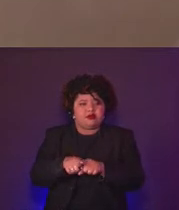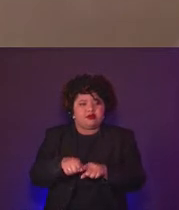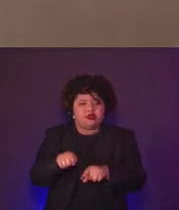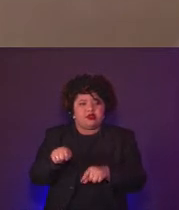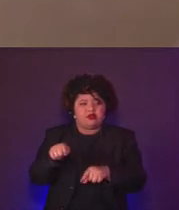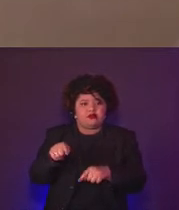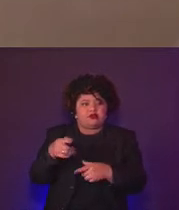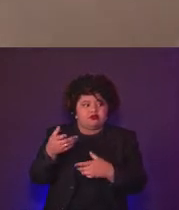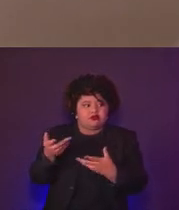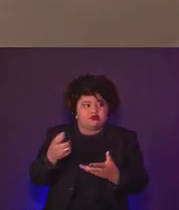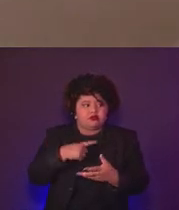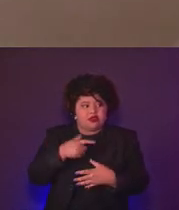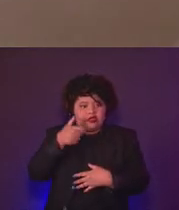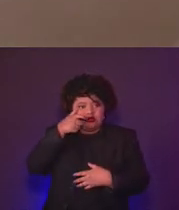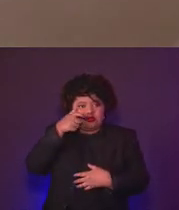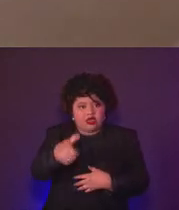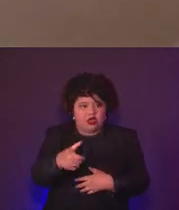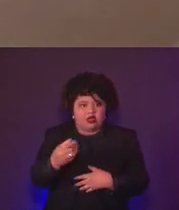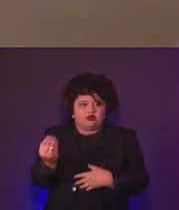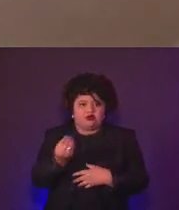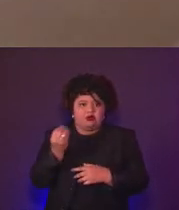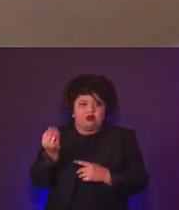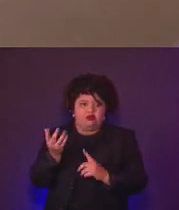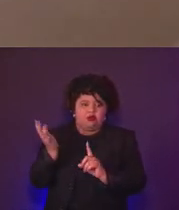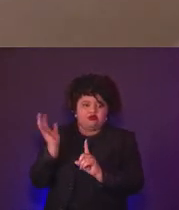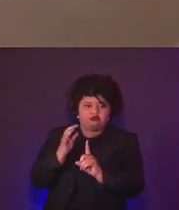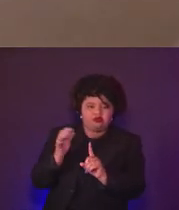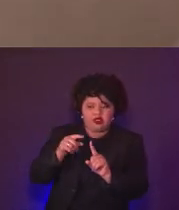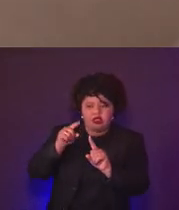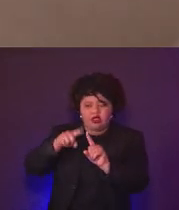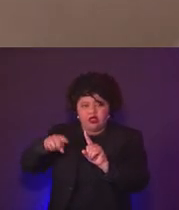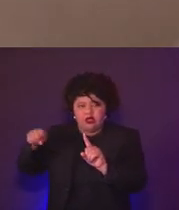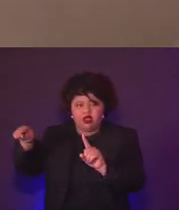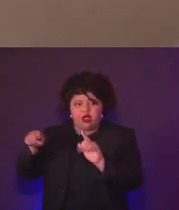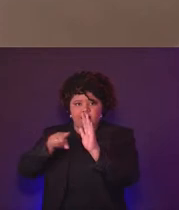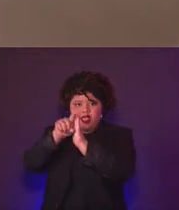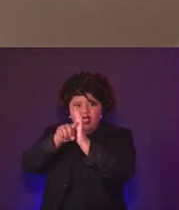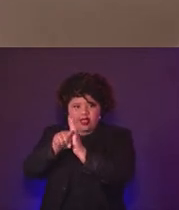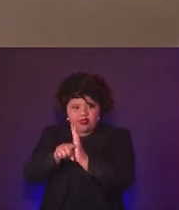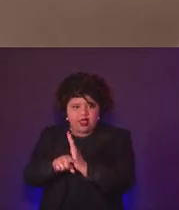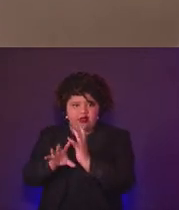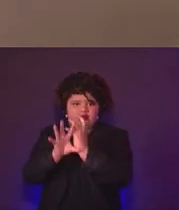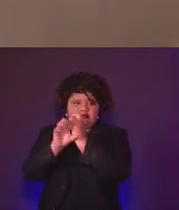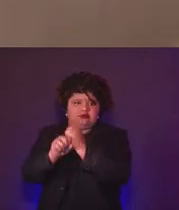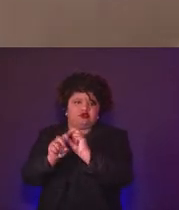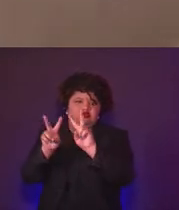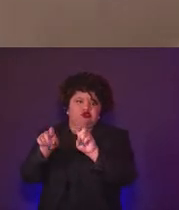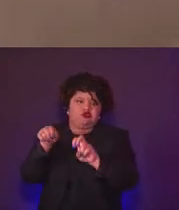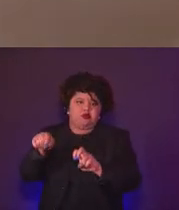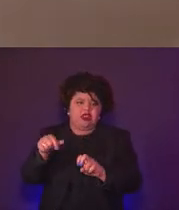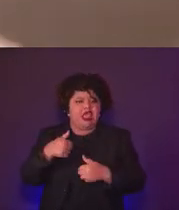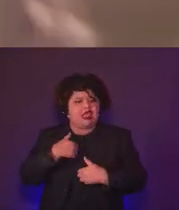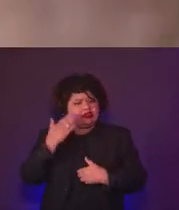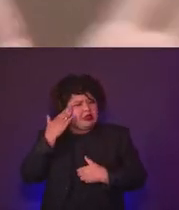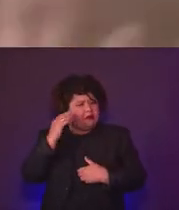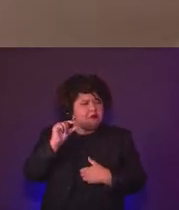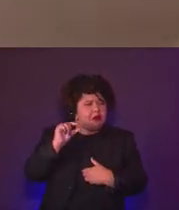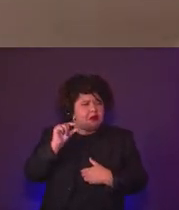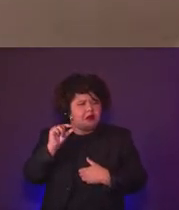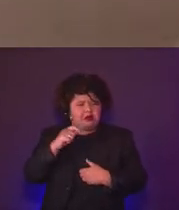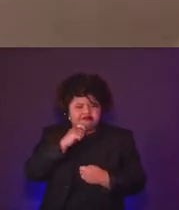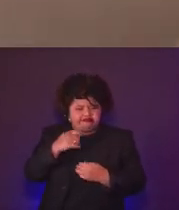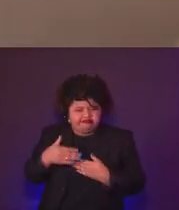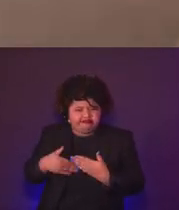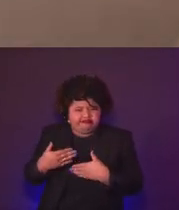strike and doing some analyses off of that. And I knew a fair bit about the business of baseball because that's what I had